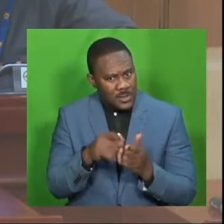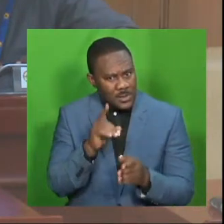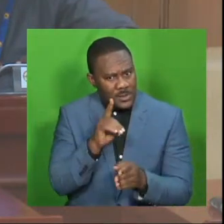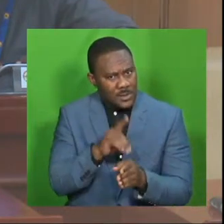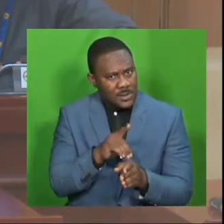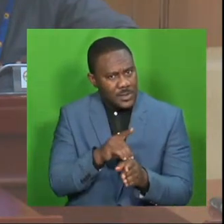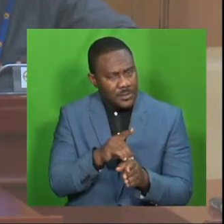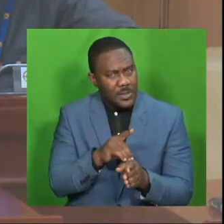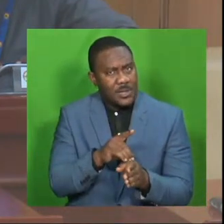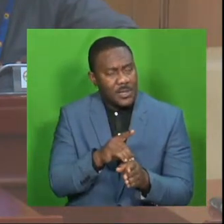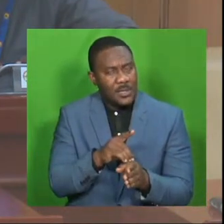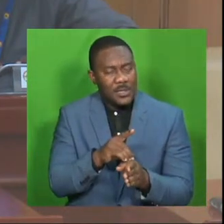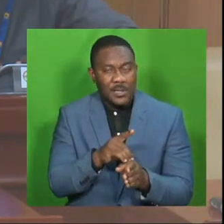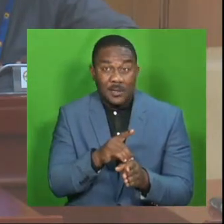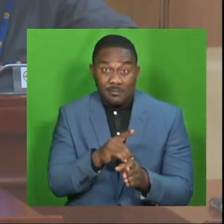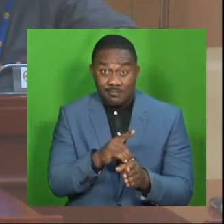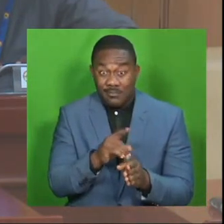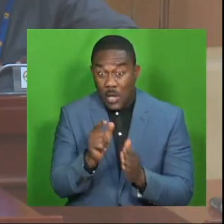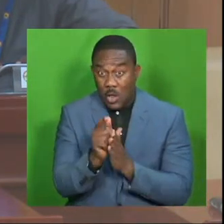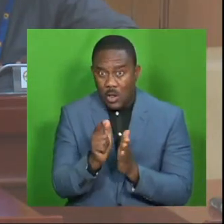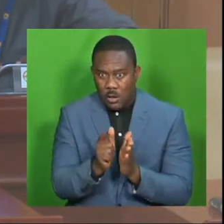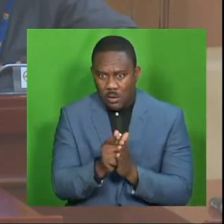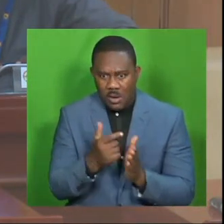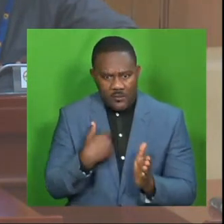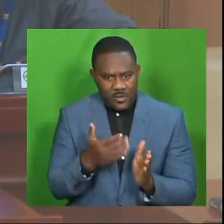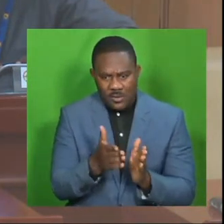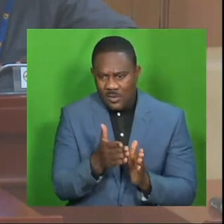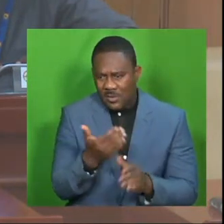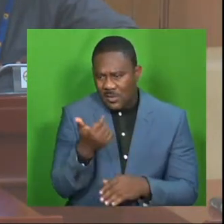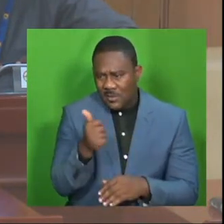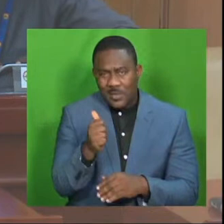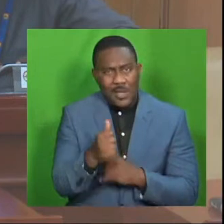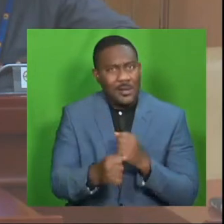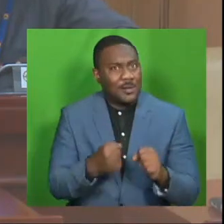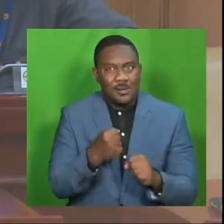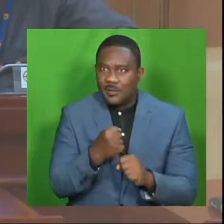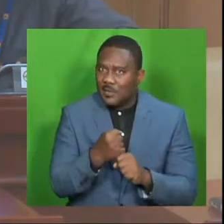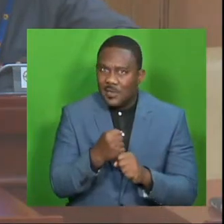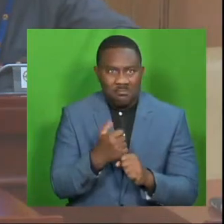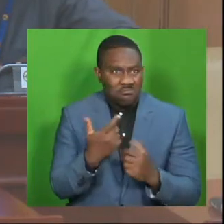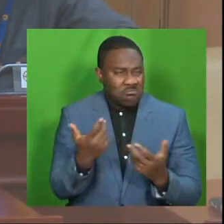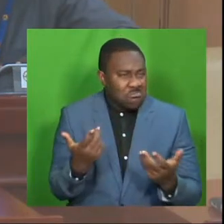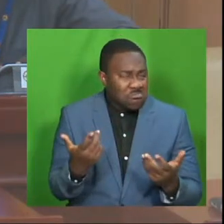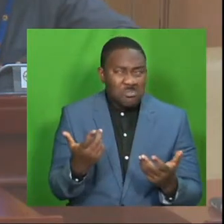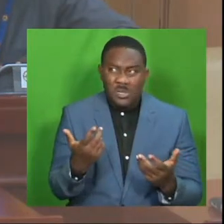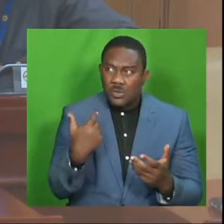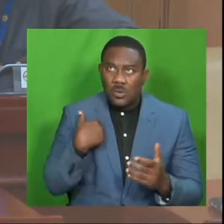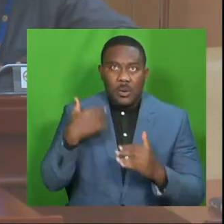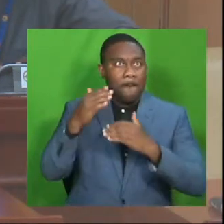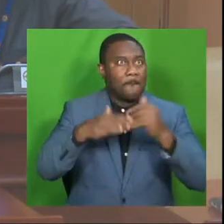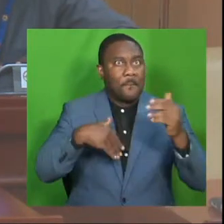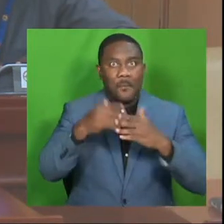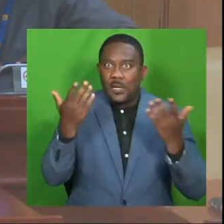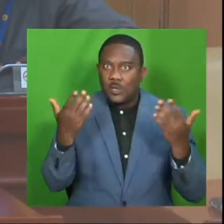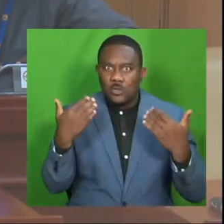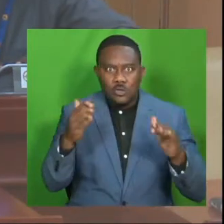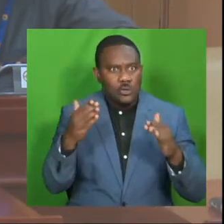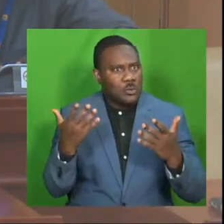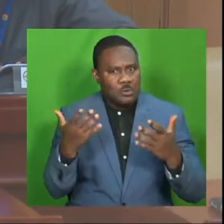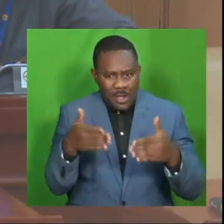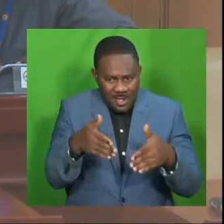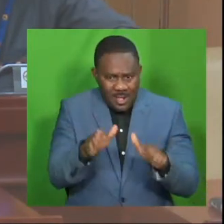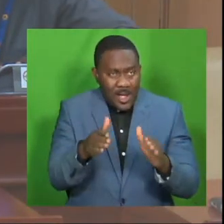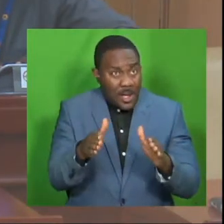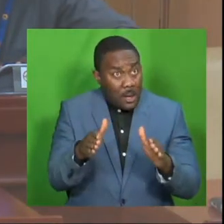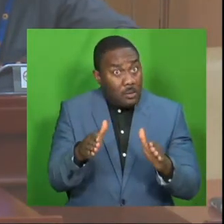there was a 10-year moratorium for all public buildings to be disability friendly. Mr. Speaker, as we